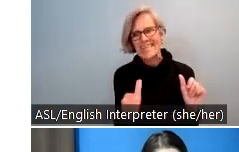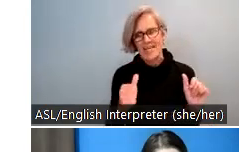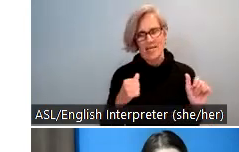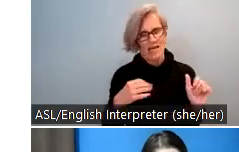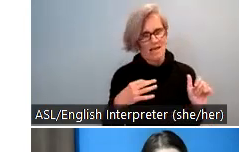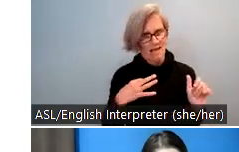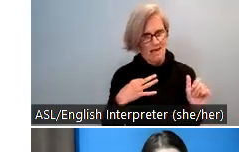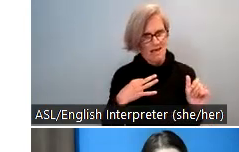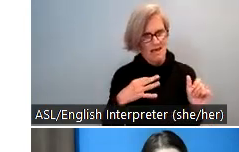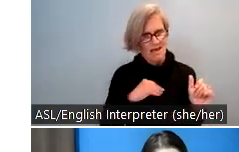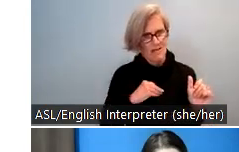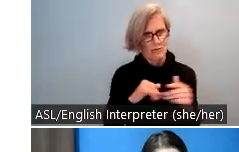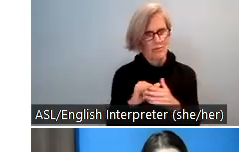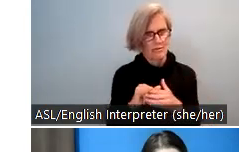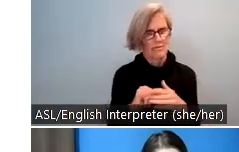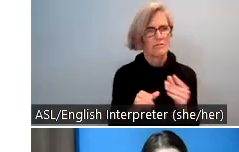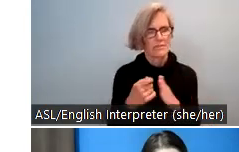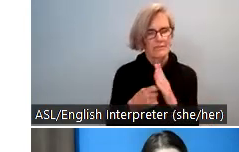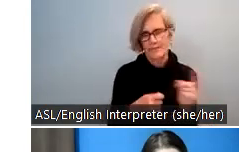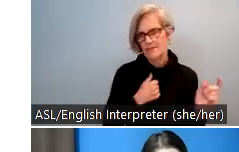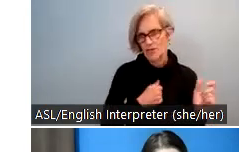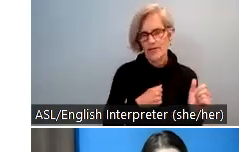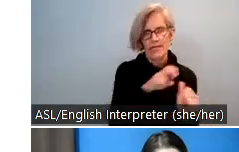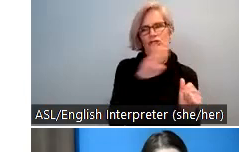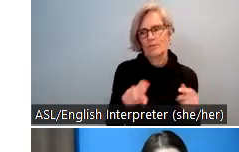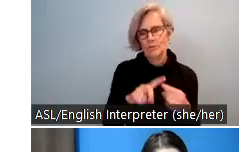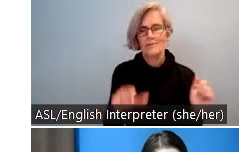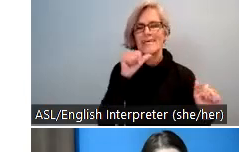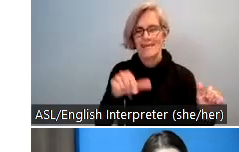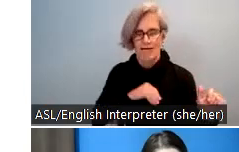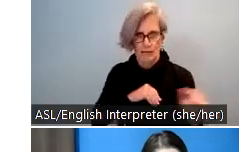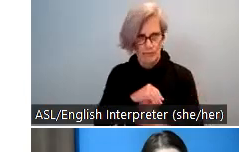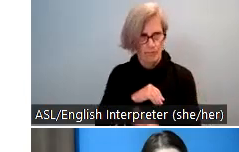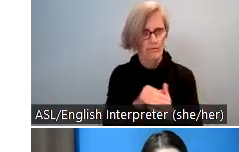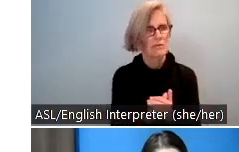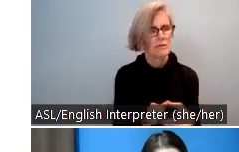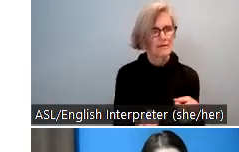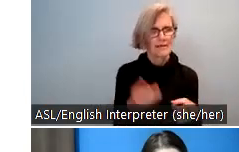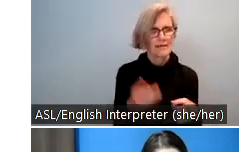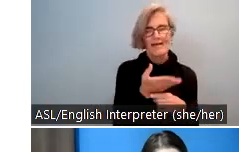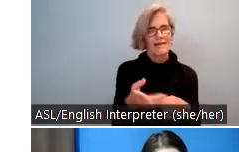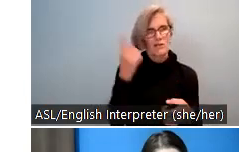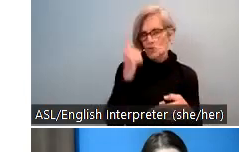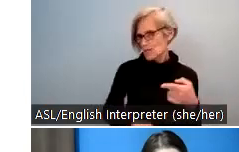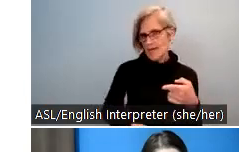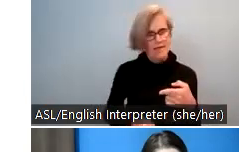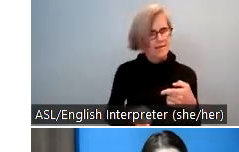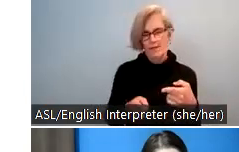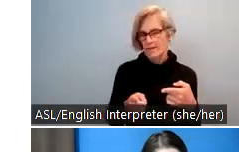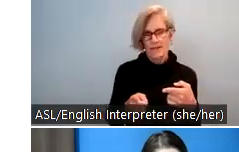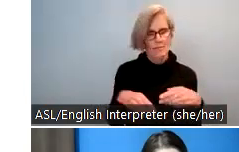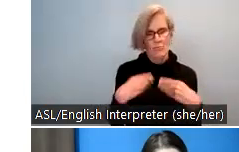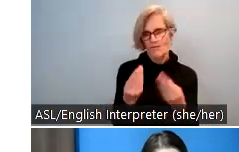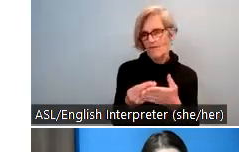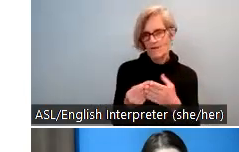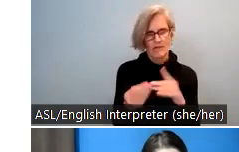jumping to the ineligible. So these are not things that we can provide funding for. So